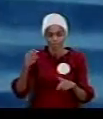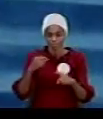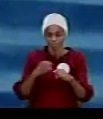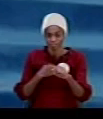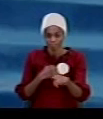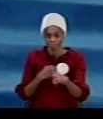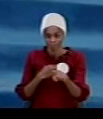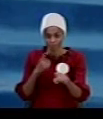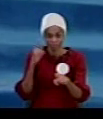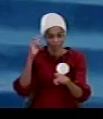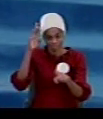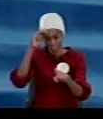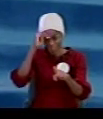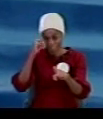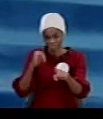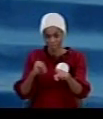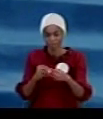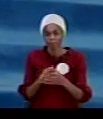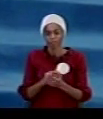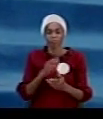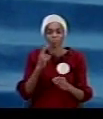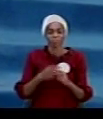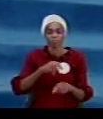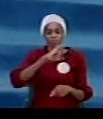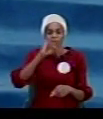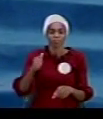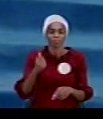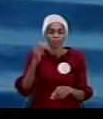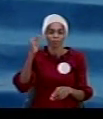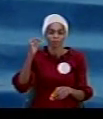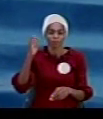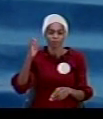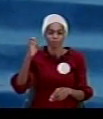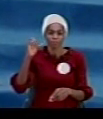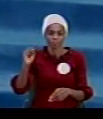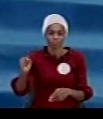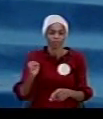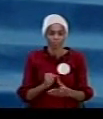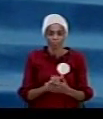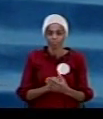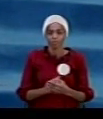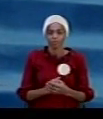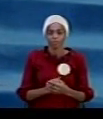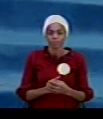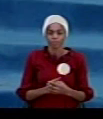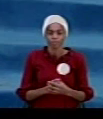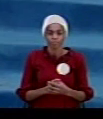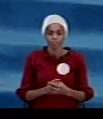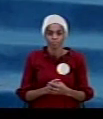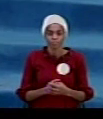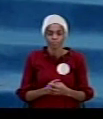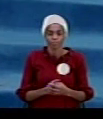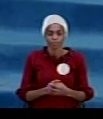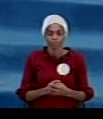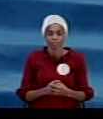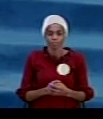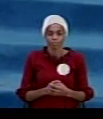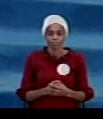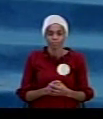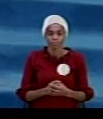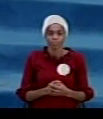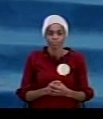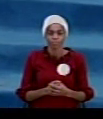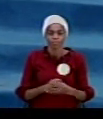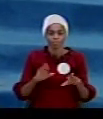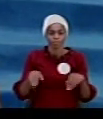My name is James Oladejo. I am from Egbeda region, Oluwo Group of Districts. I gave my life